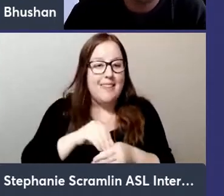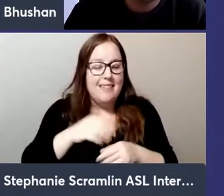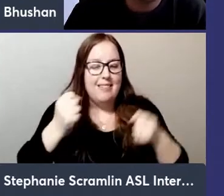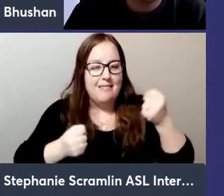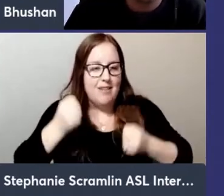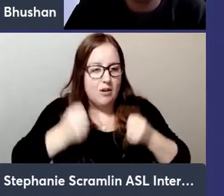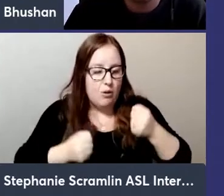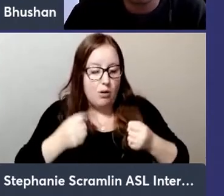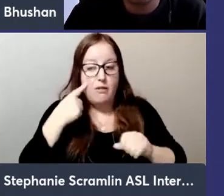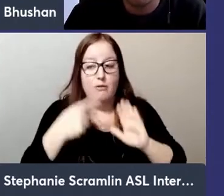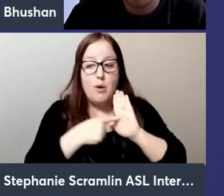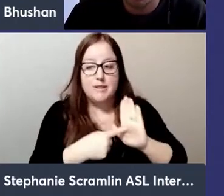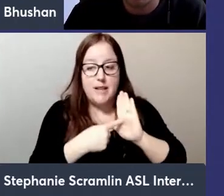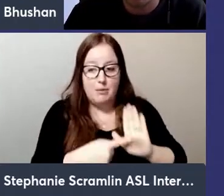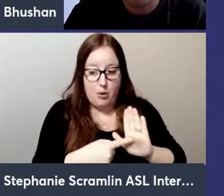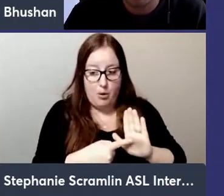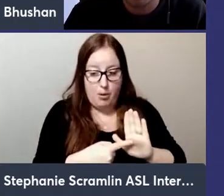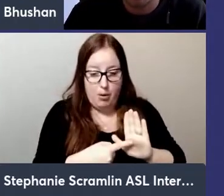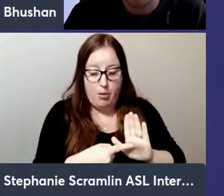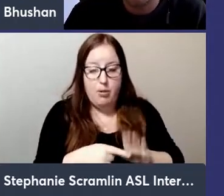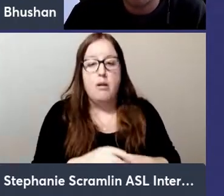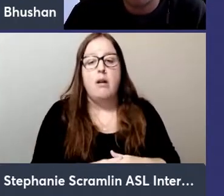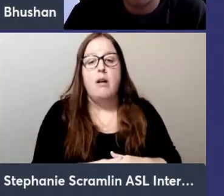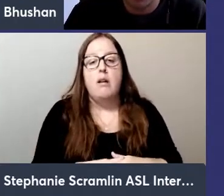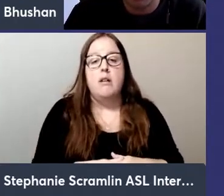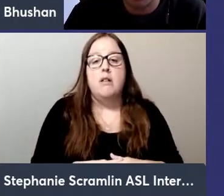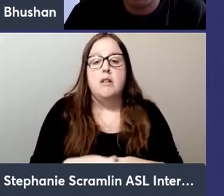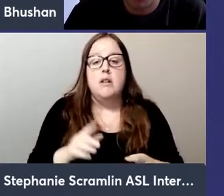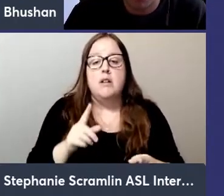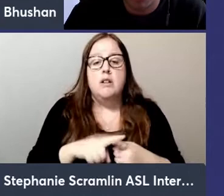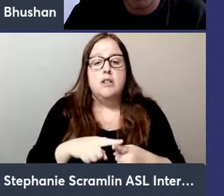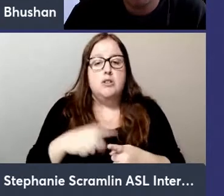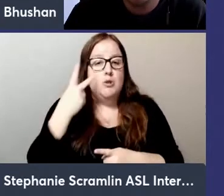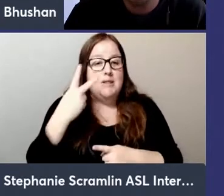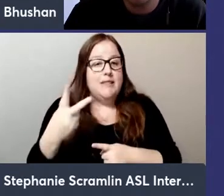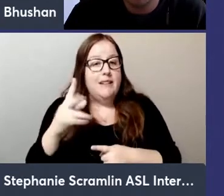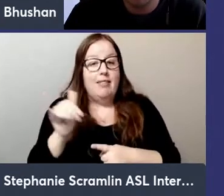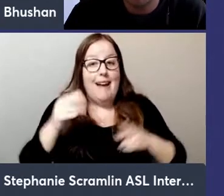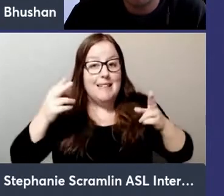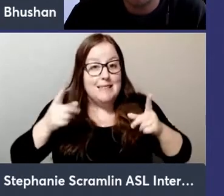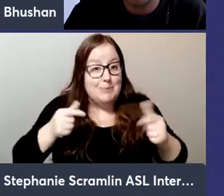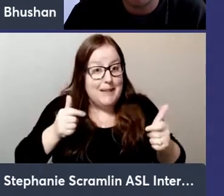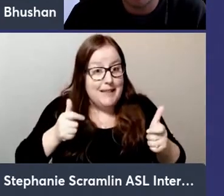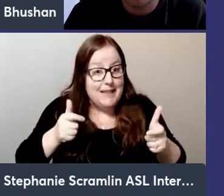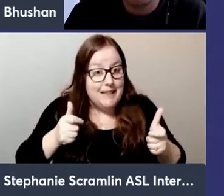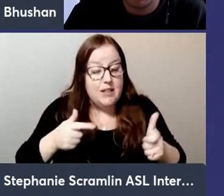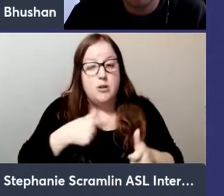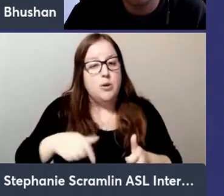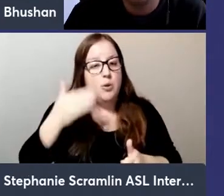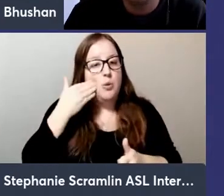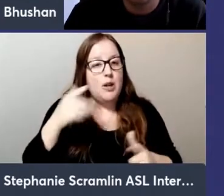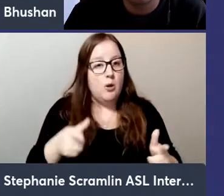example, in order to define a sensor like speed, we know that that speed is within the